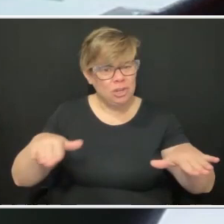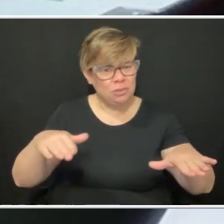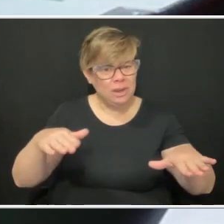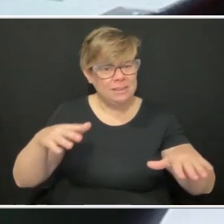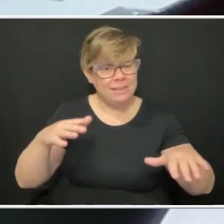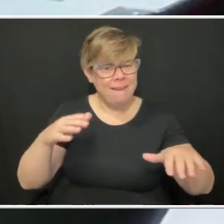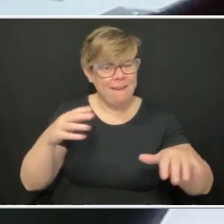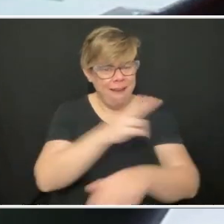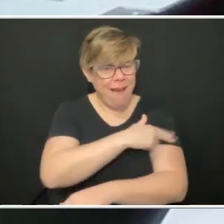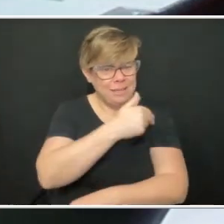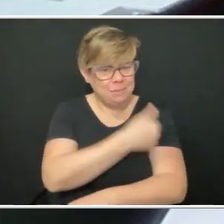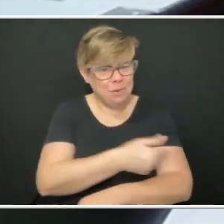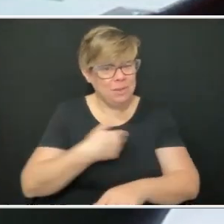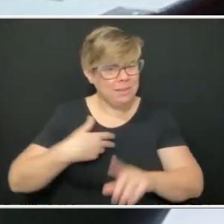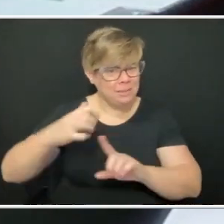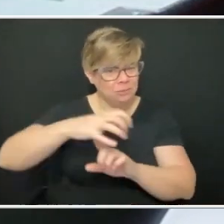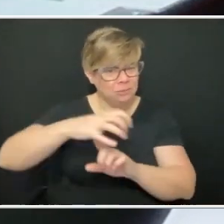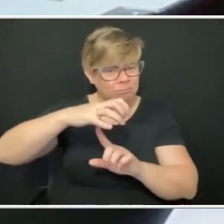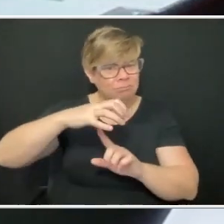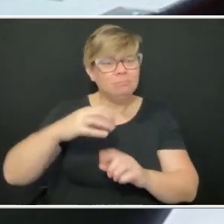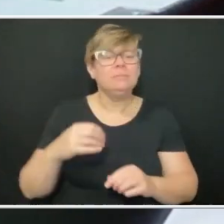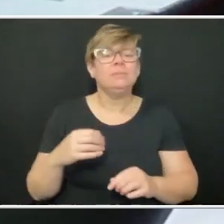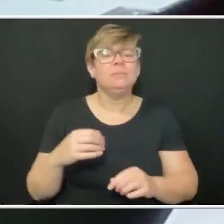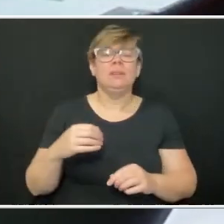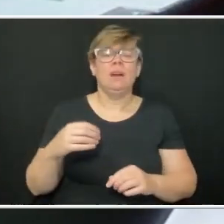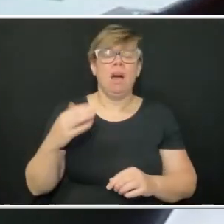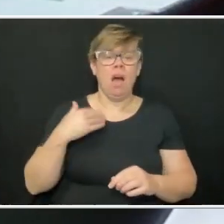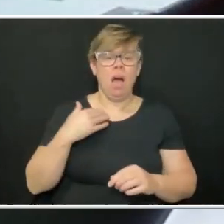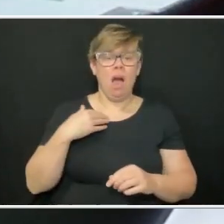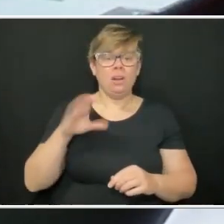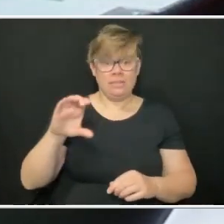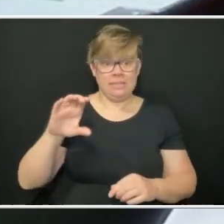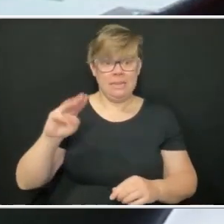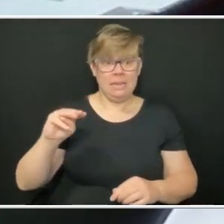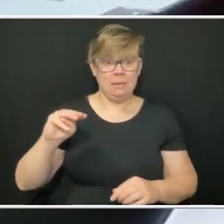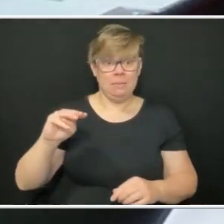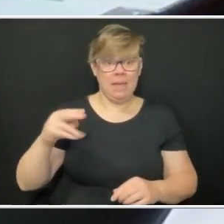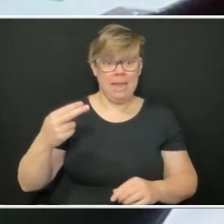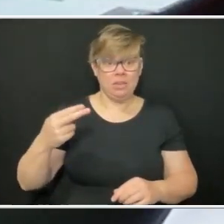renowned. Our Children's Hospital transplant program,